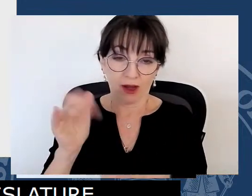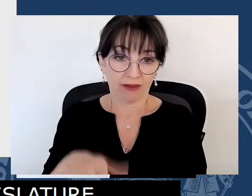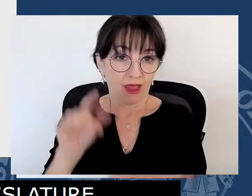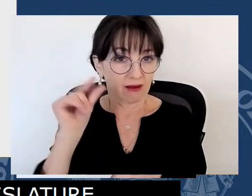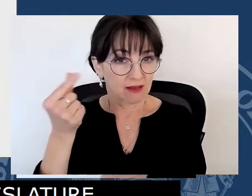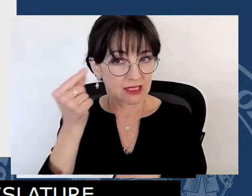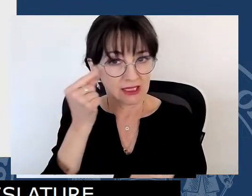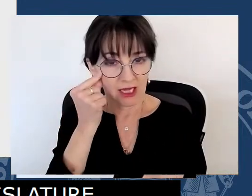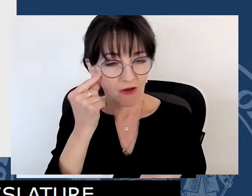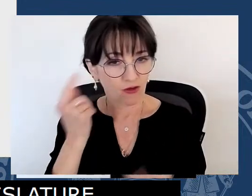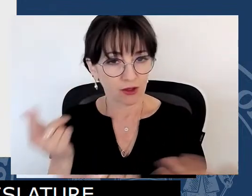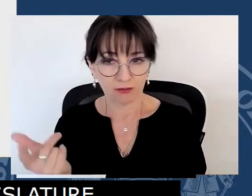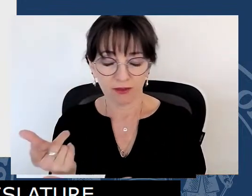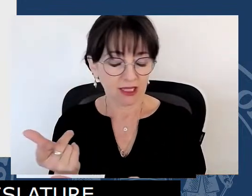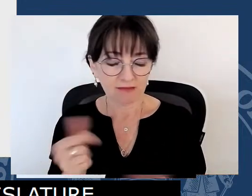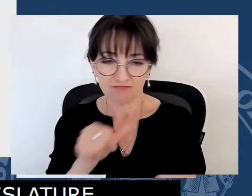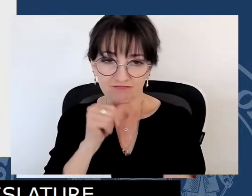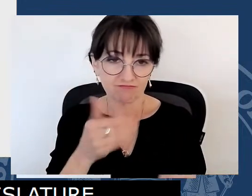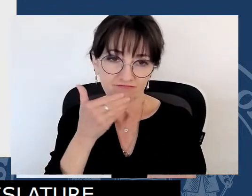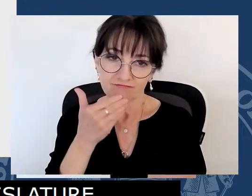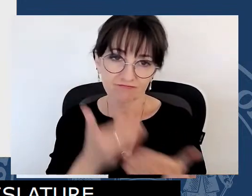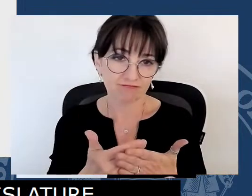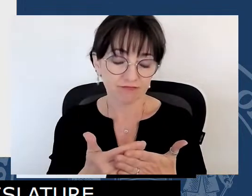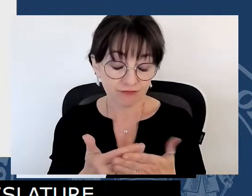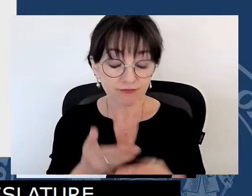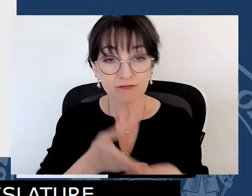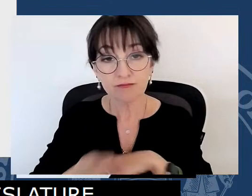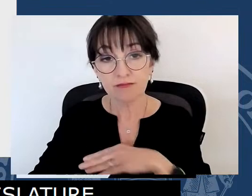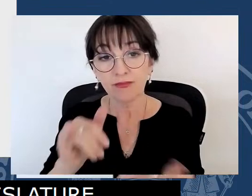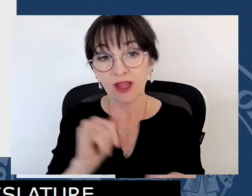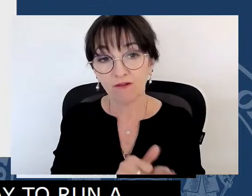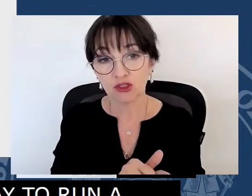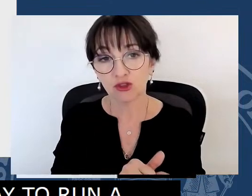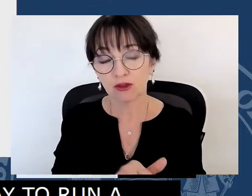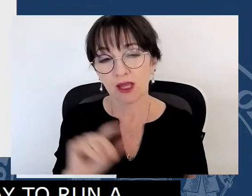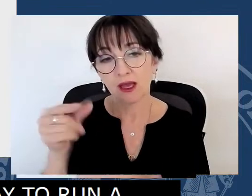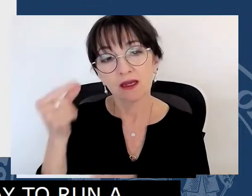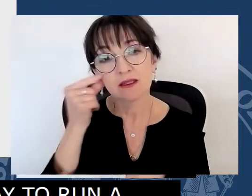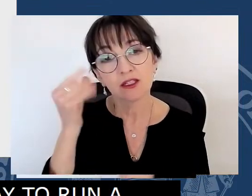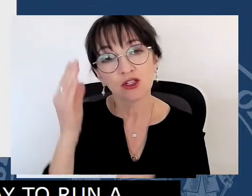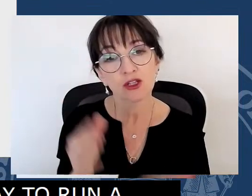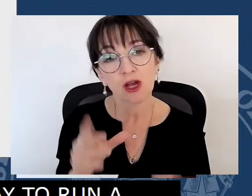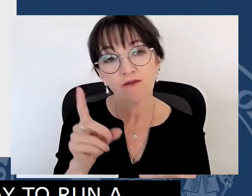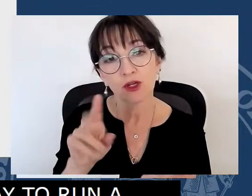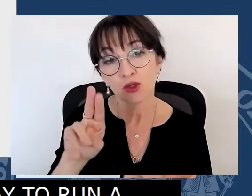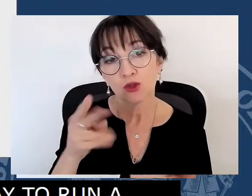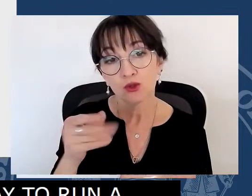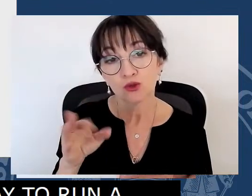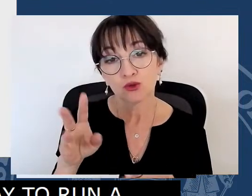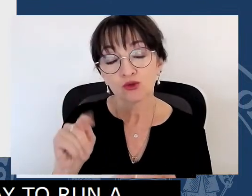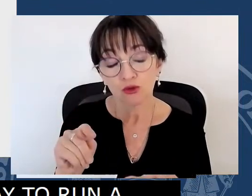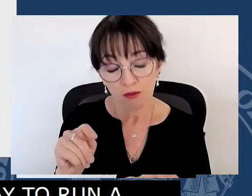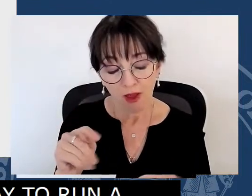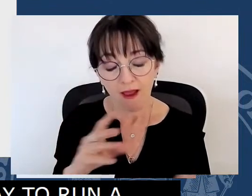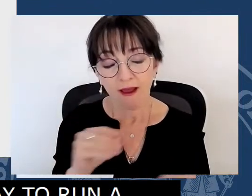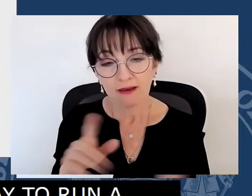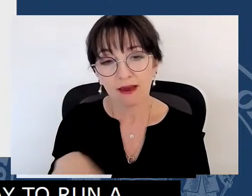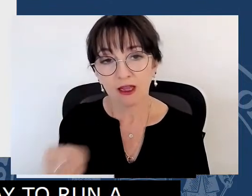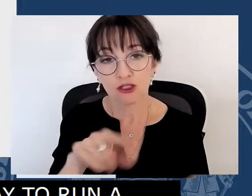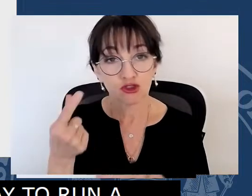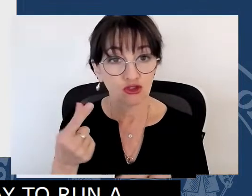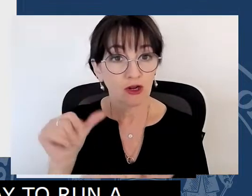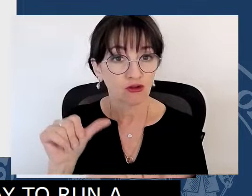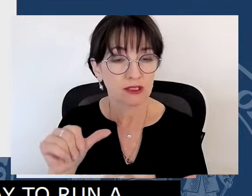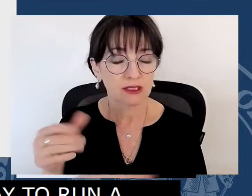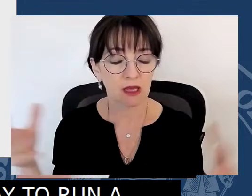And after that, Governor DuPont, Democratic and Republican leaders in the General Assembly came together and came up with